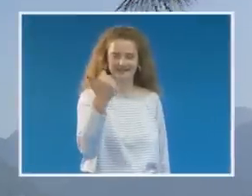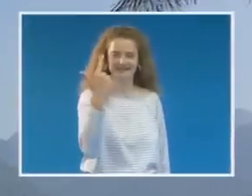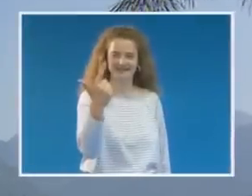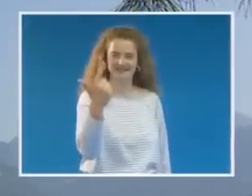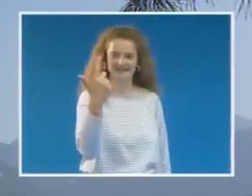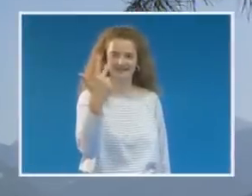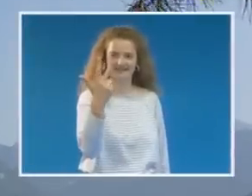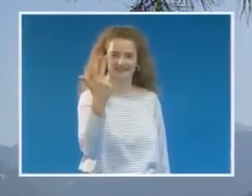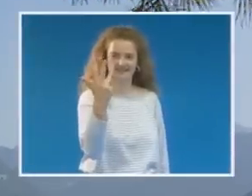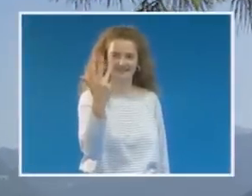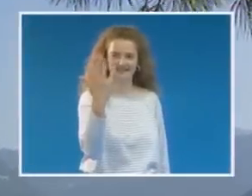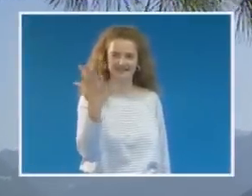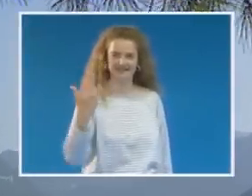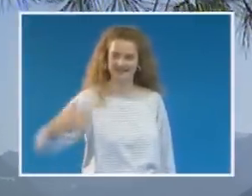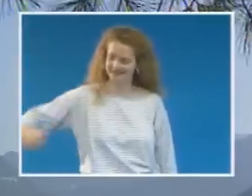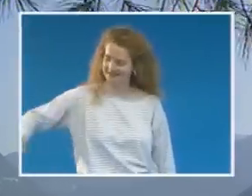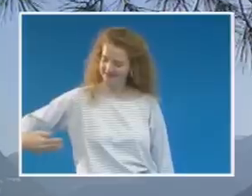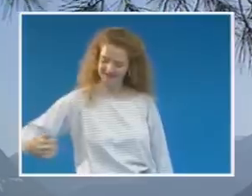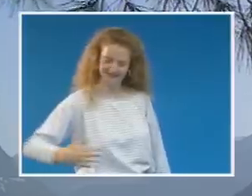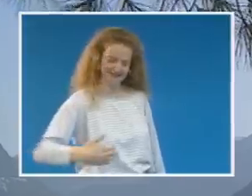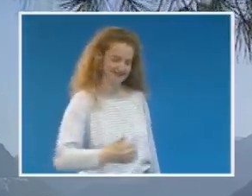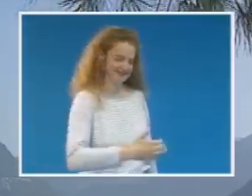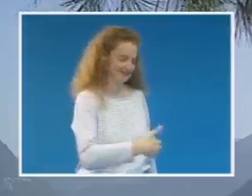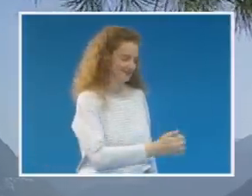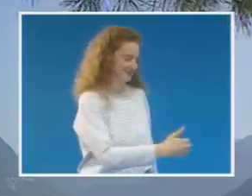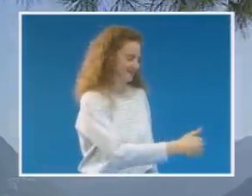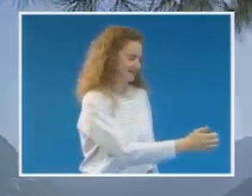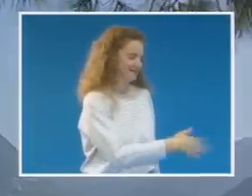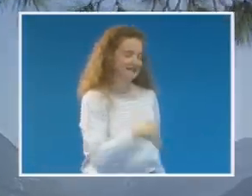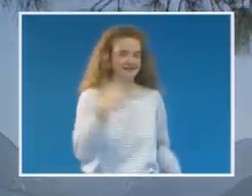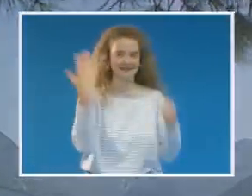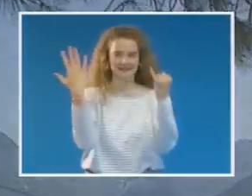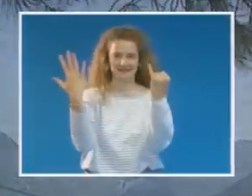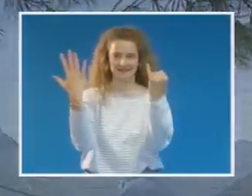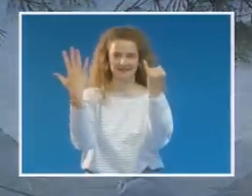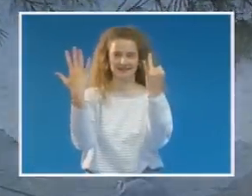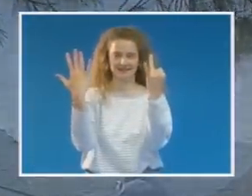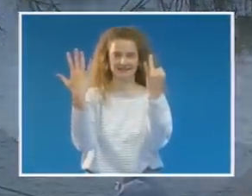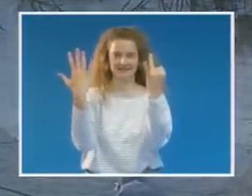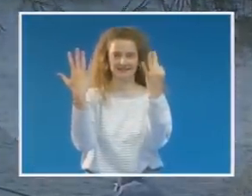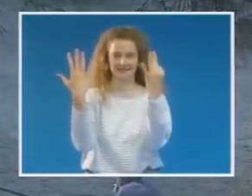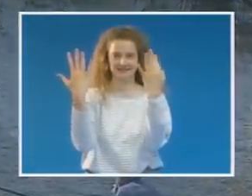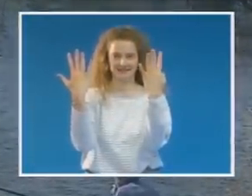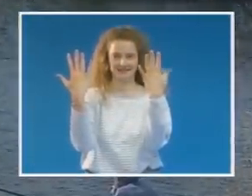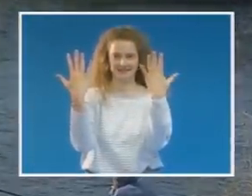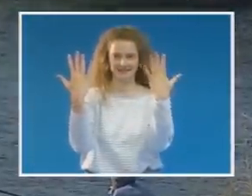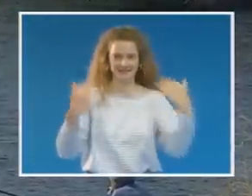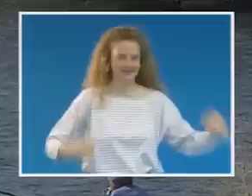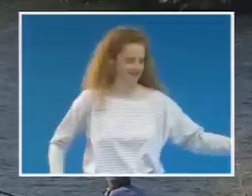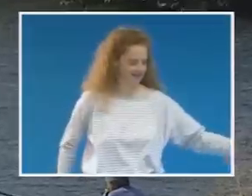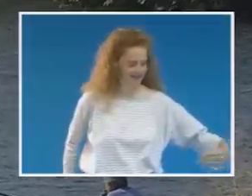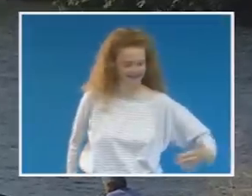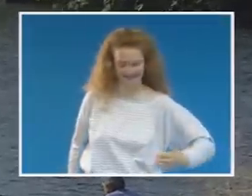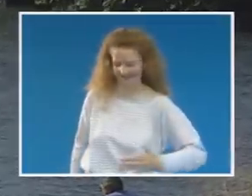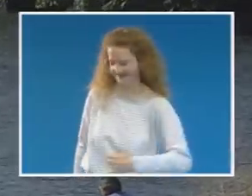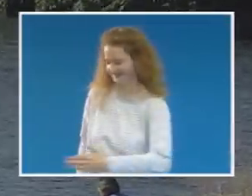One, two, three, four, five. Once I caught a fish alive. Six, seven, eight, nine, ten.